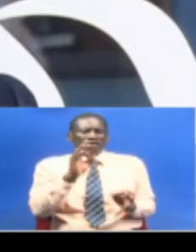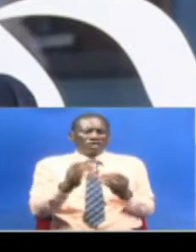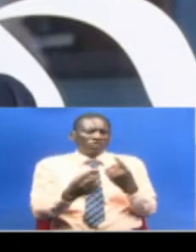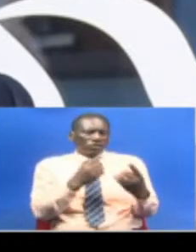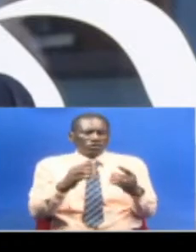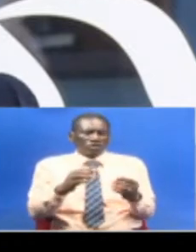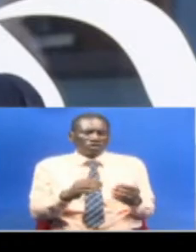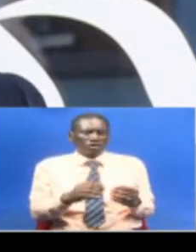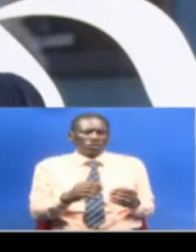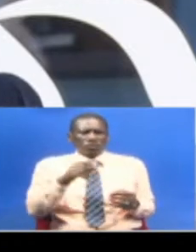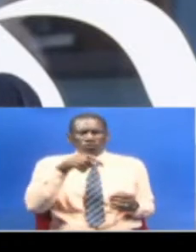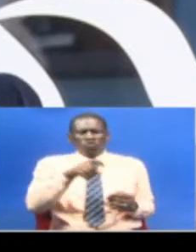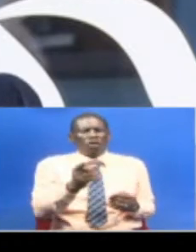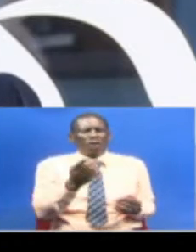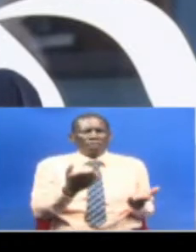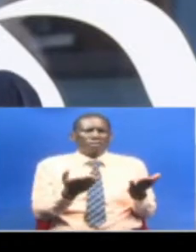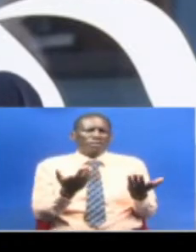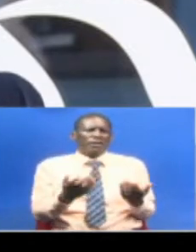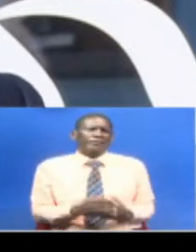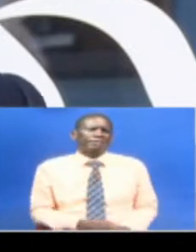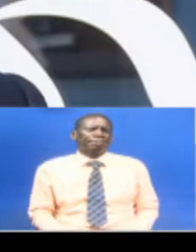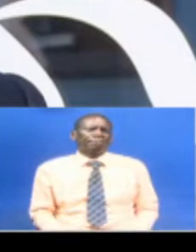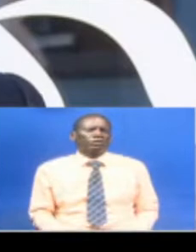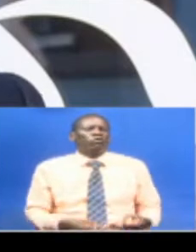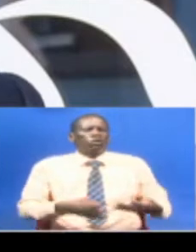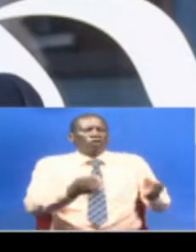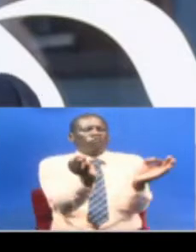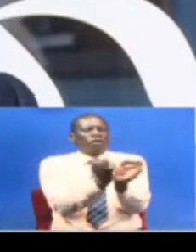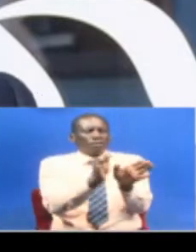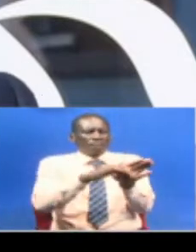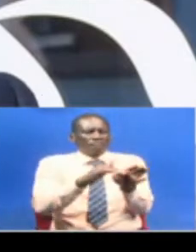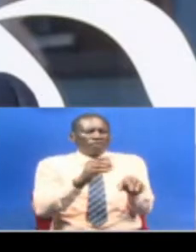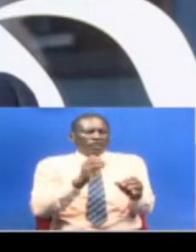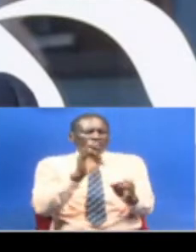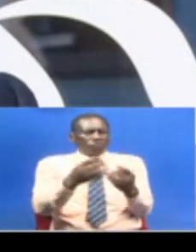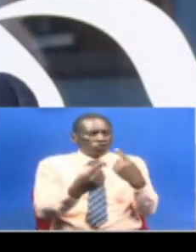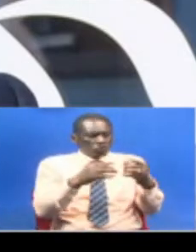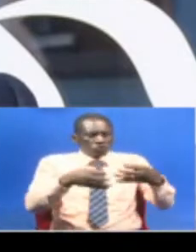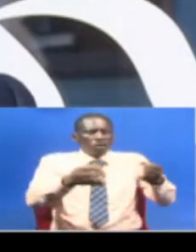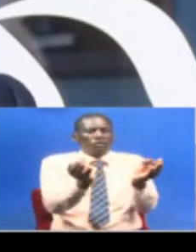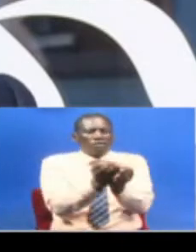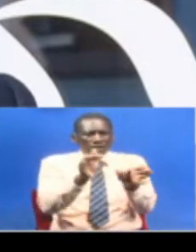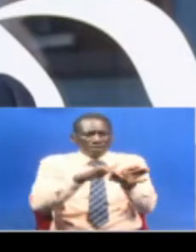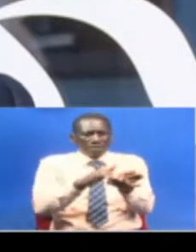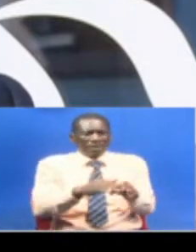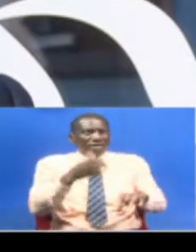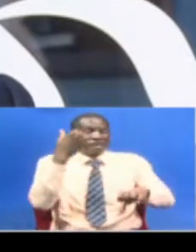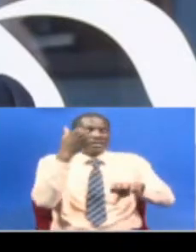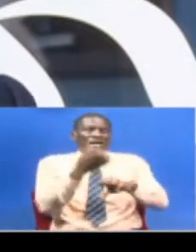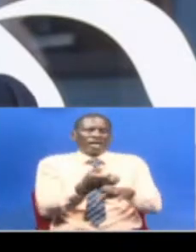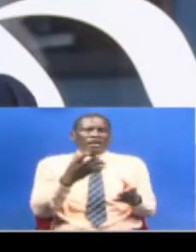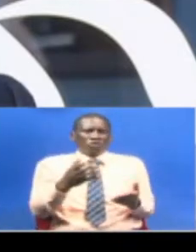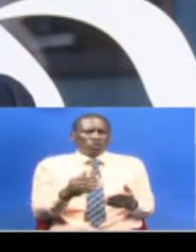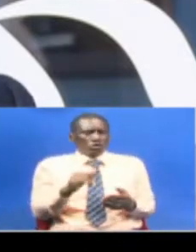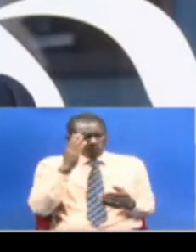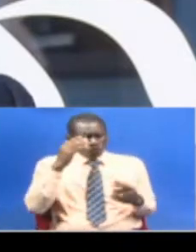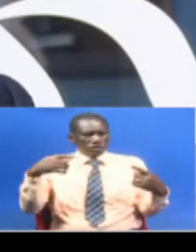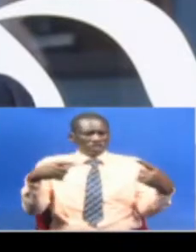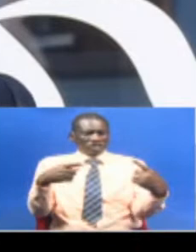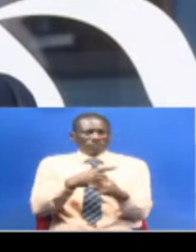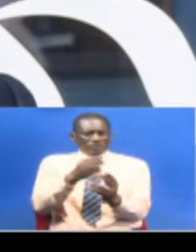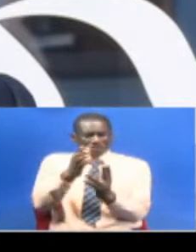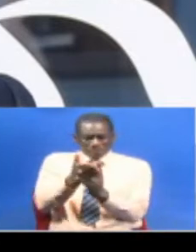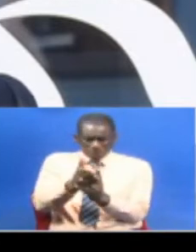say, a family member, sometimes it becomes very, very difficult to draw the line